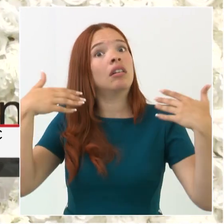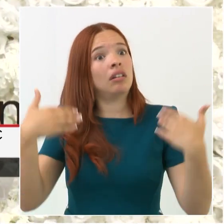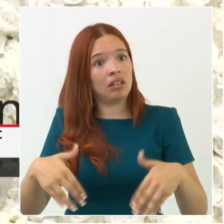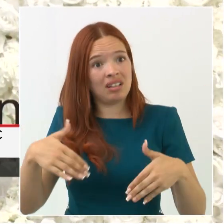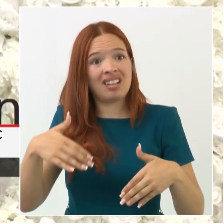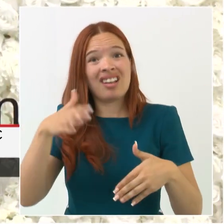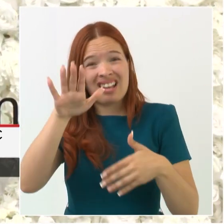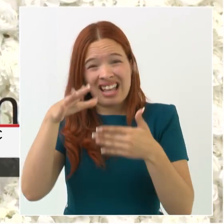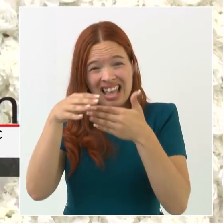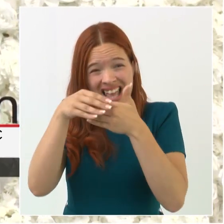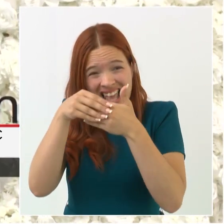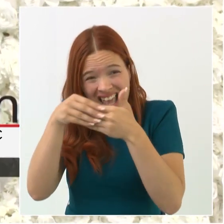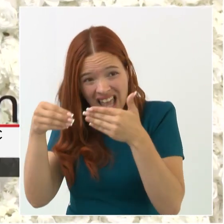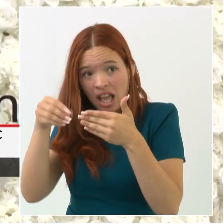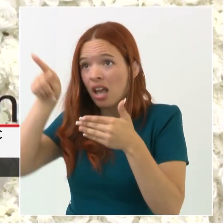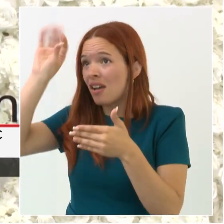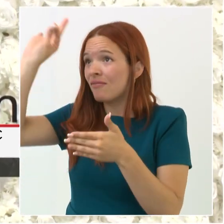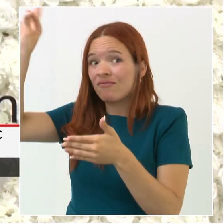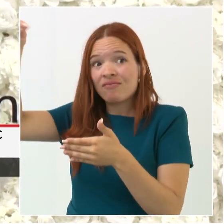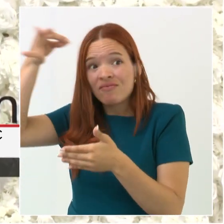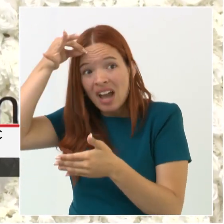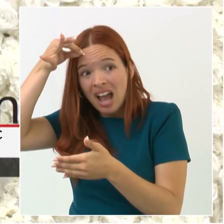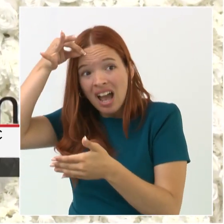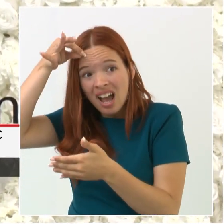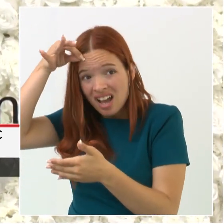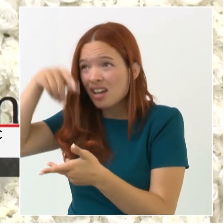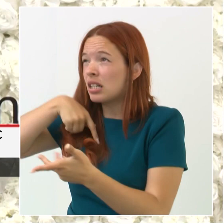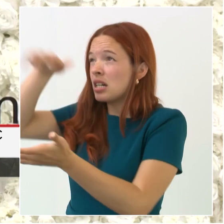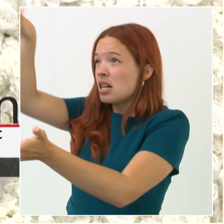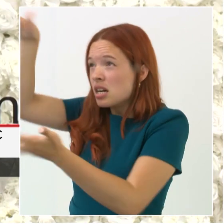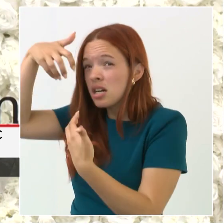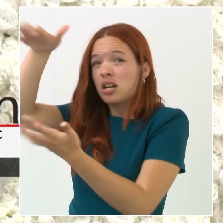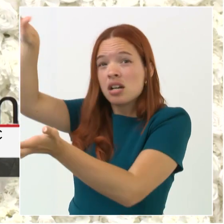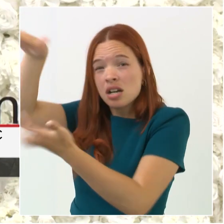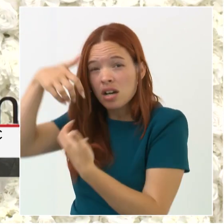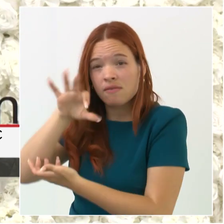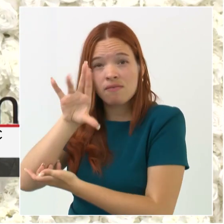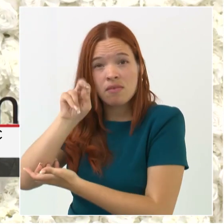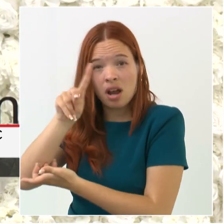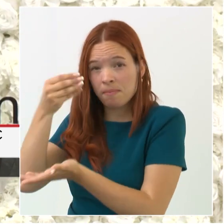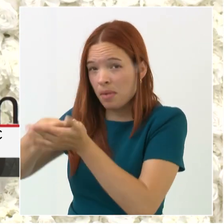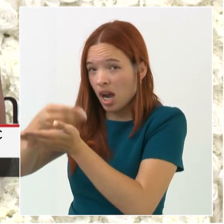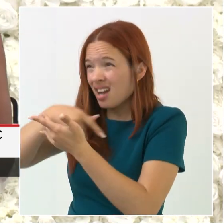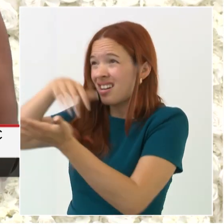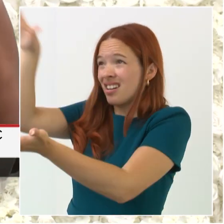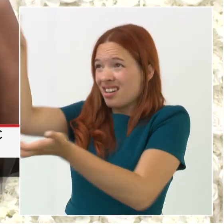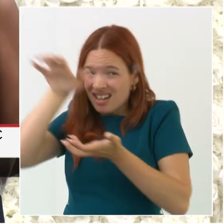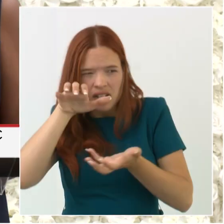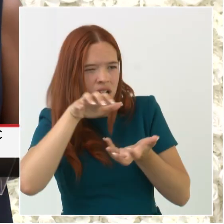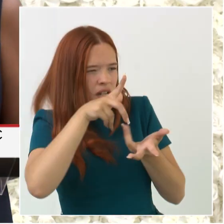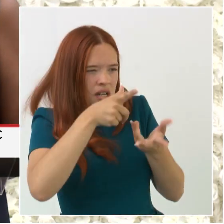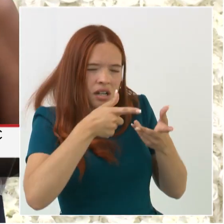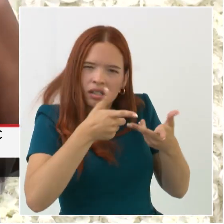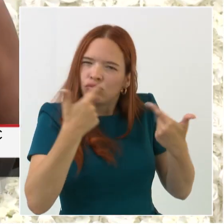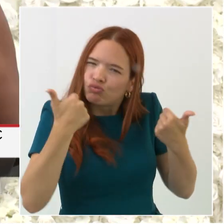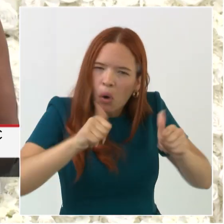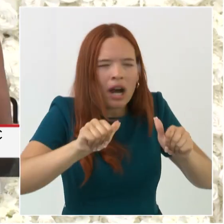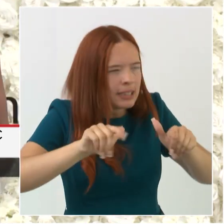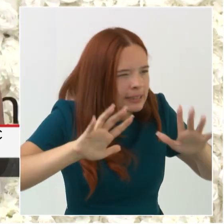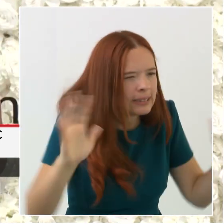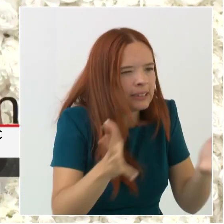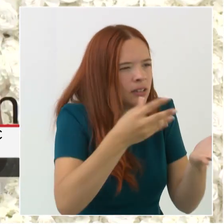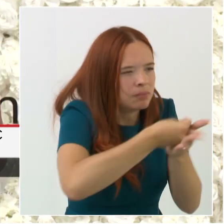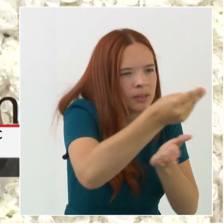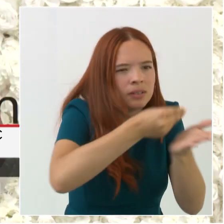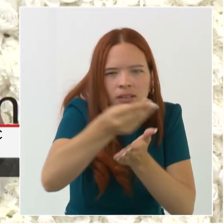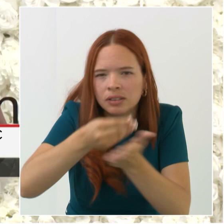make that investment and to make that investment quickly. We created, for example, our Build Back